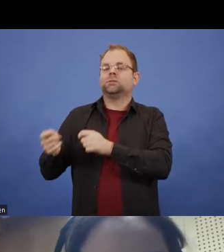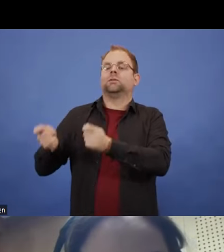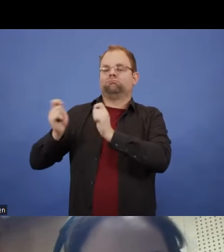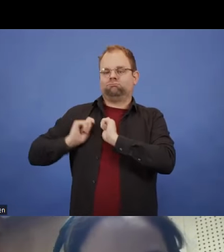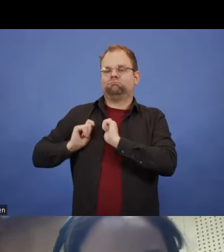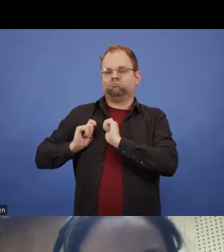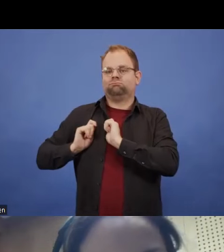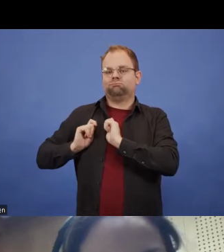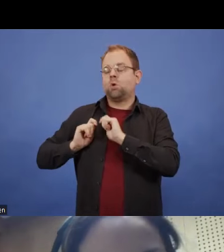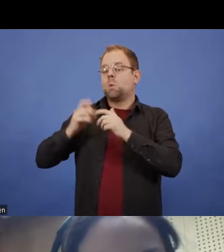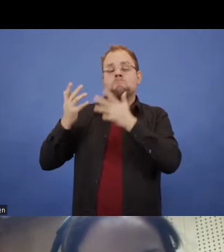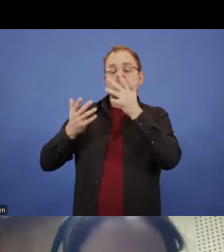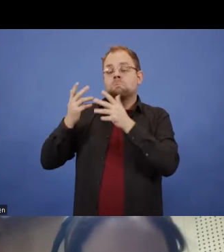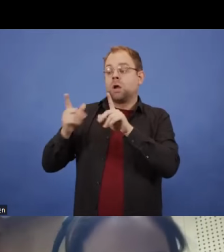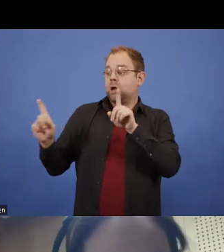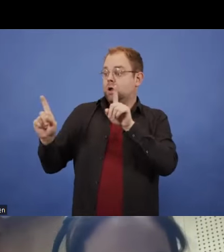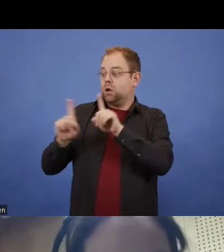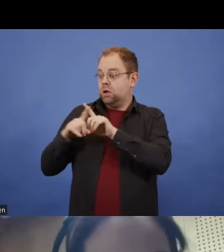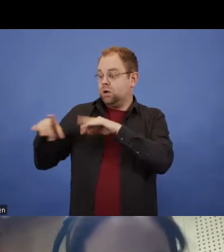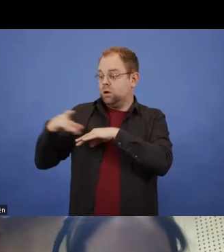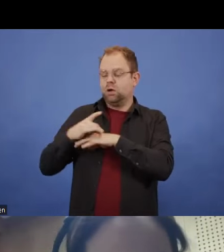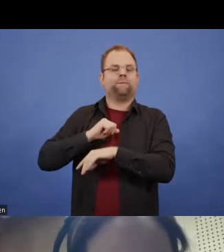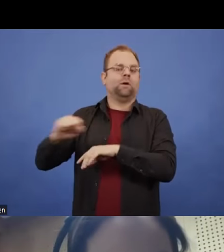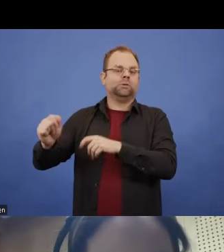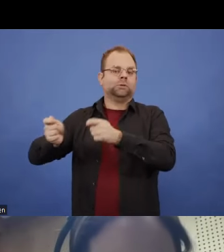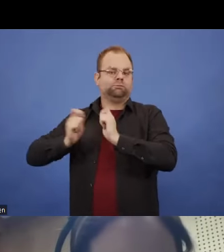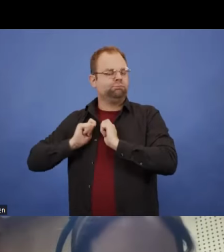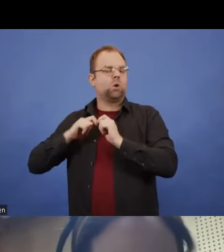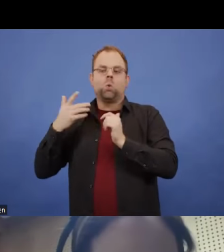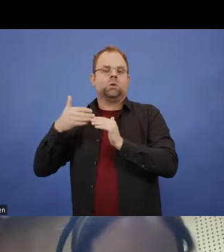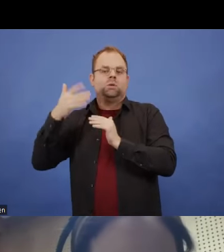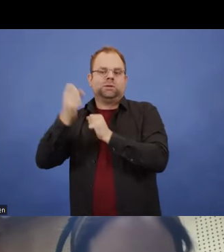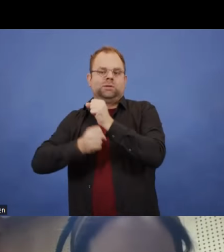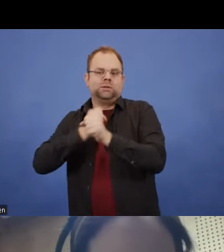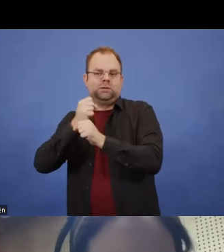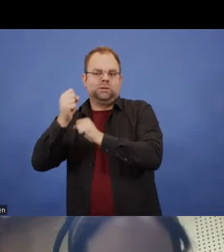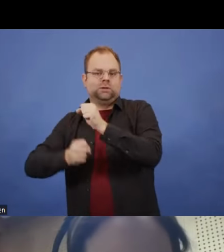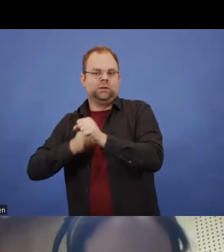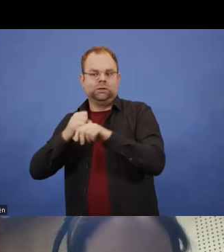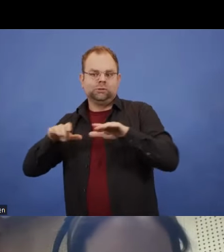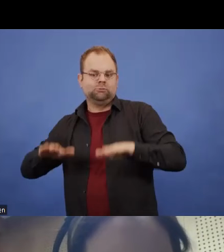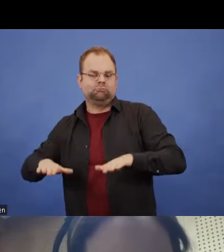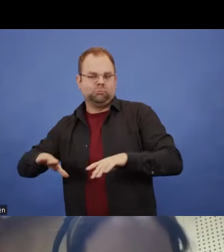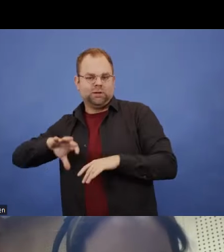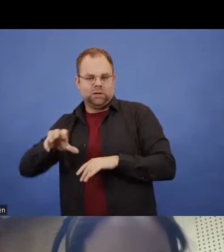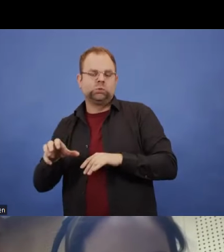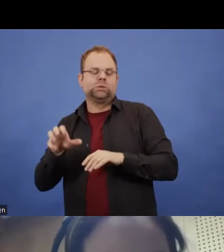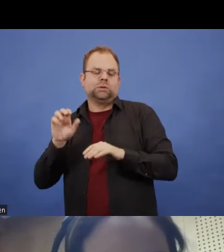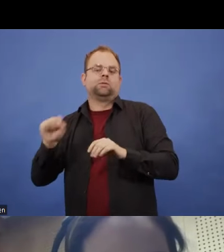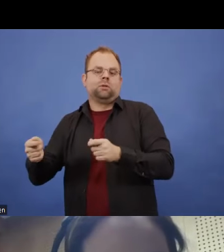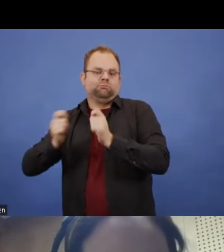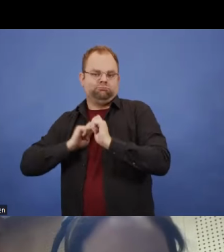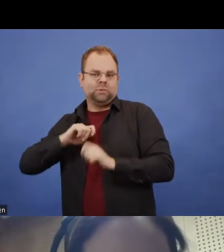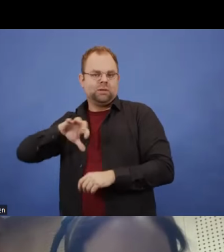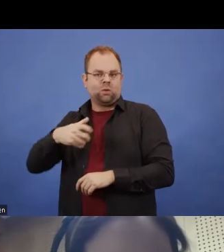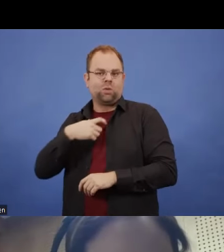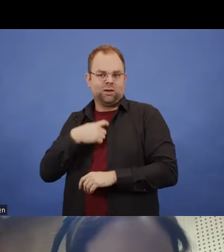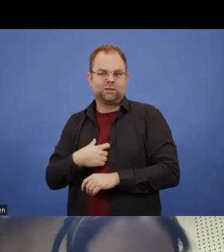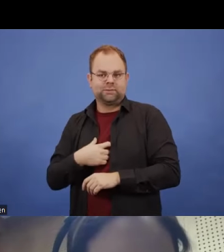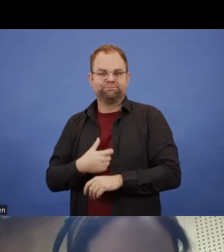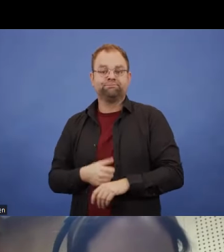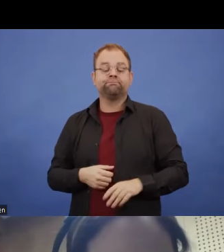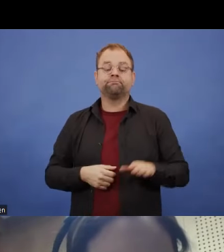born, nationality is then acquired based on place of birth, and this is called jus soli. And also